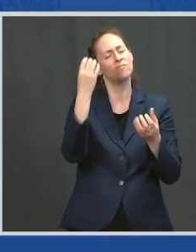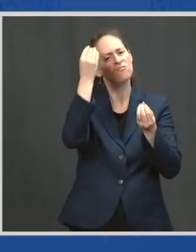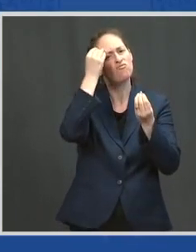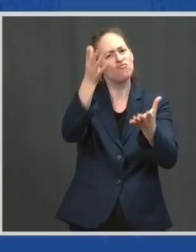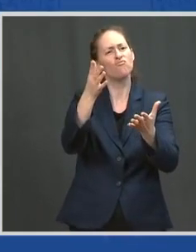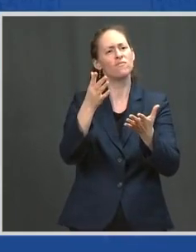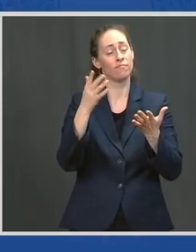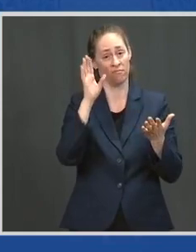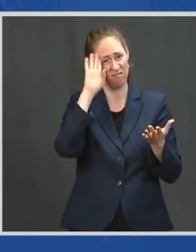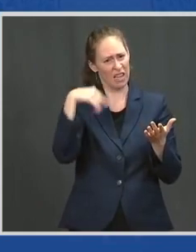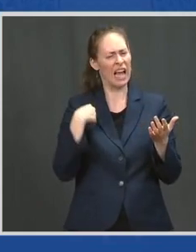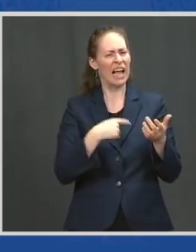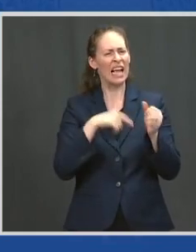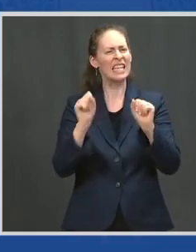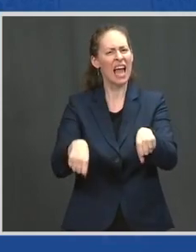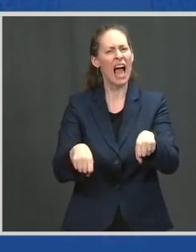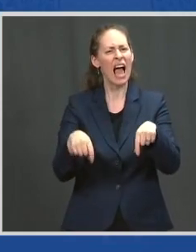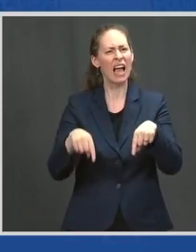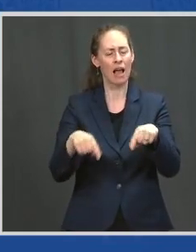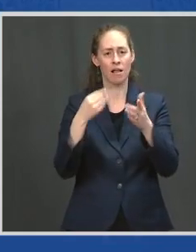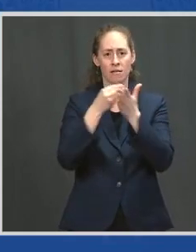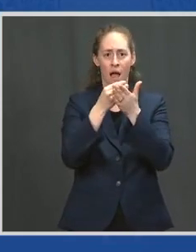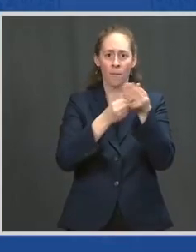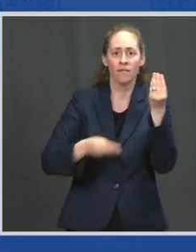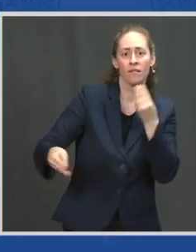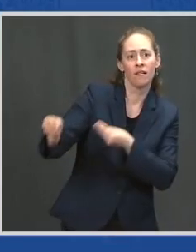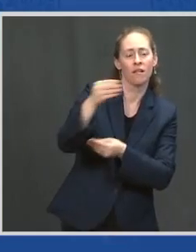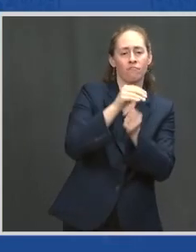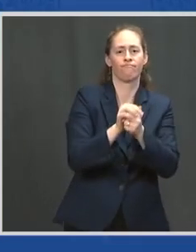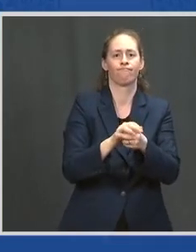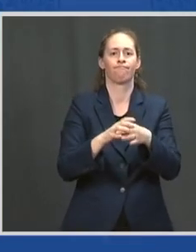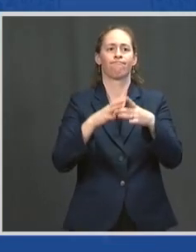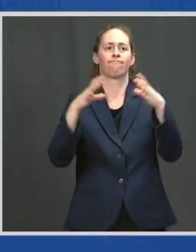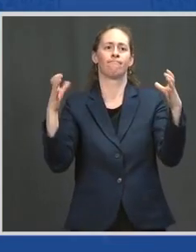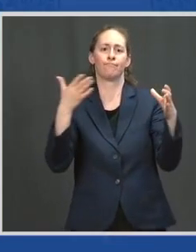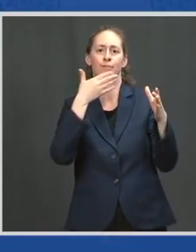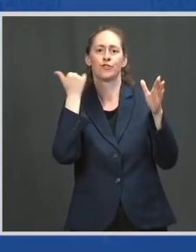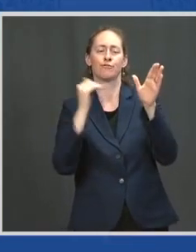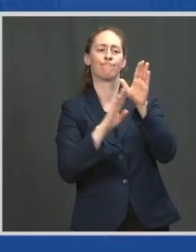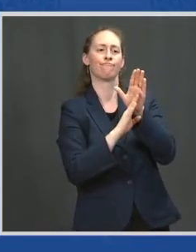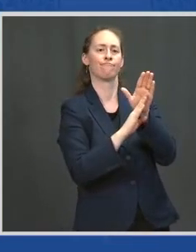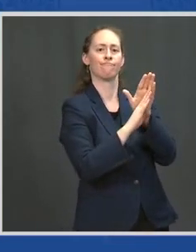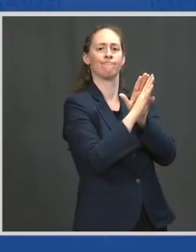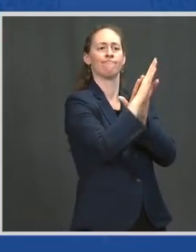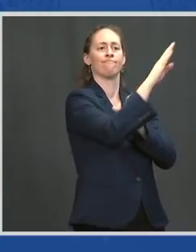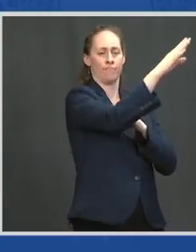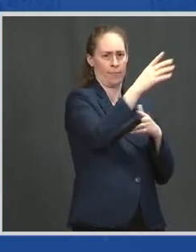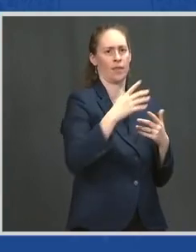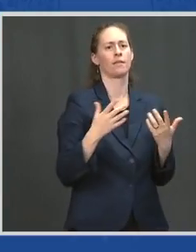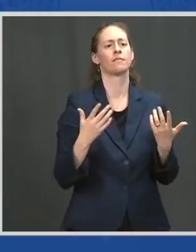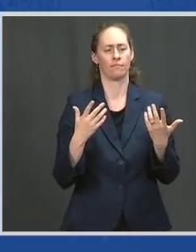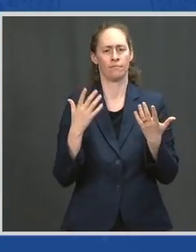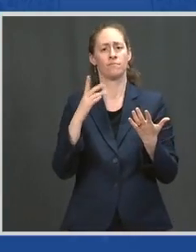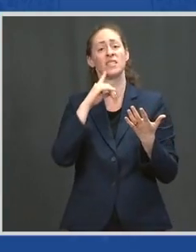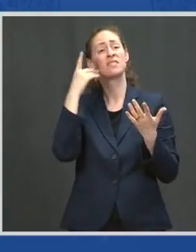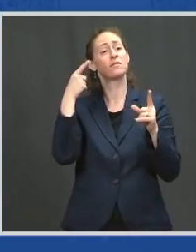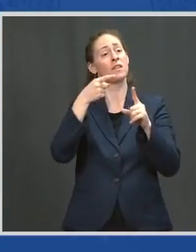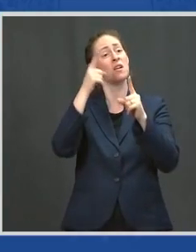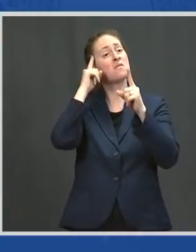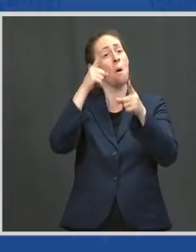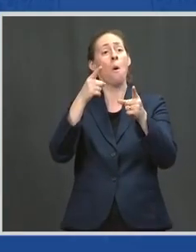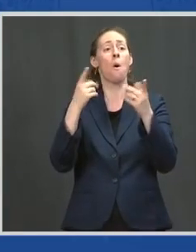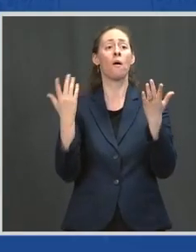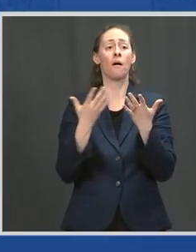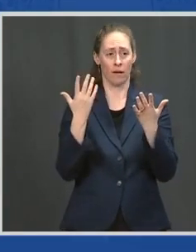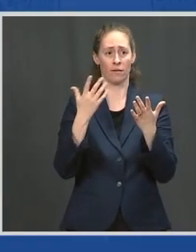this and grow the economy. I won't go on all the other statistics, but the plan is estimated to grow the economy another $1 trillion. This